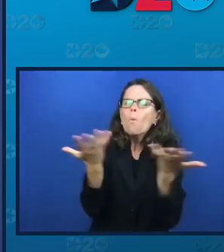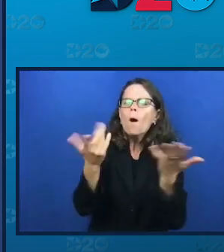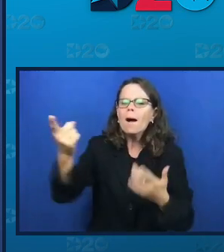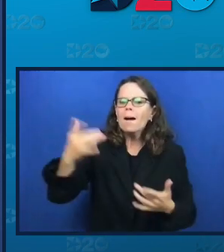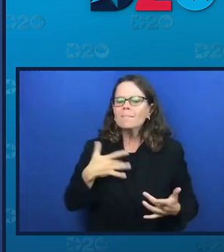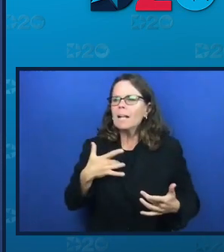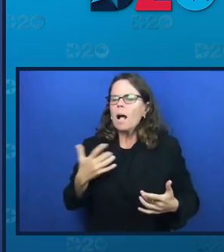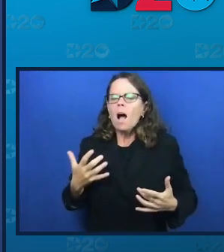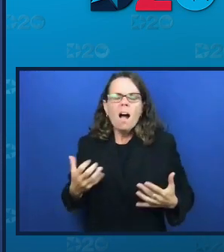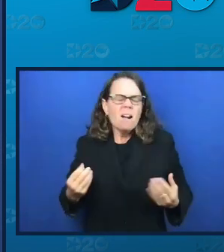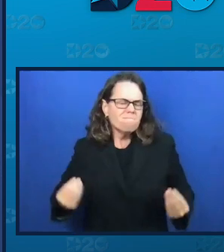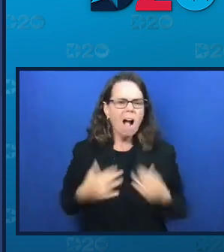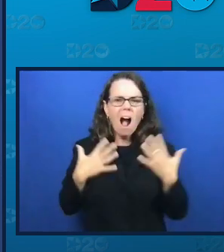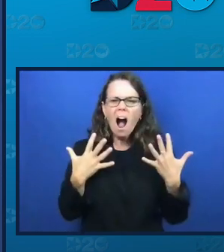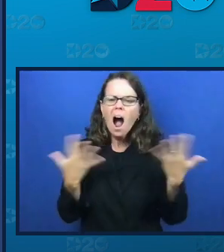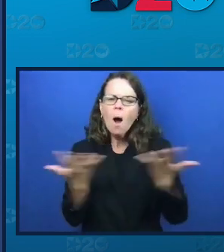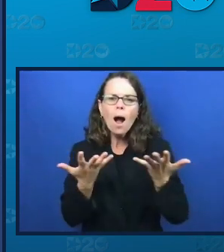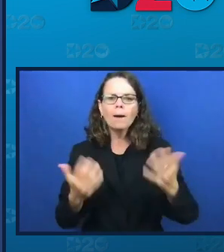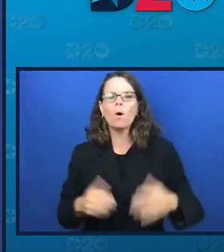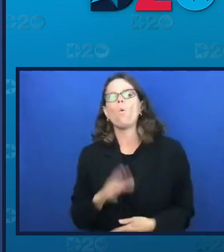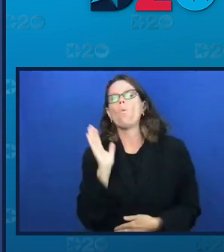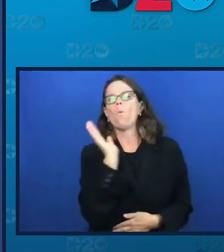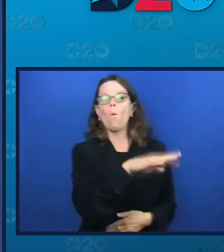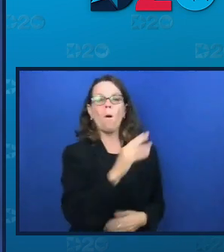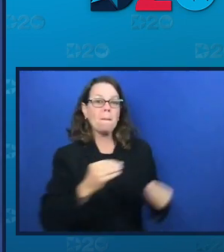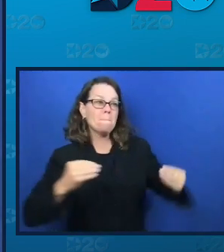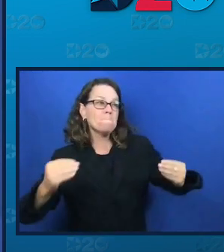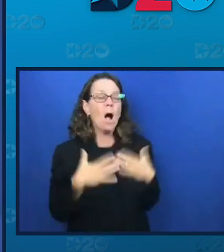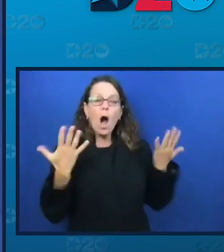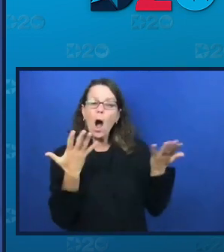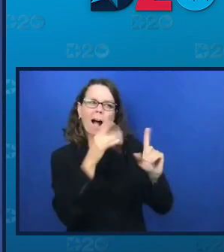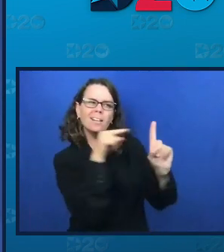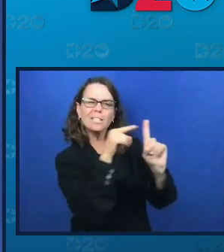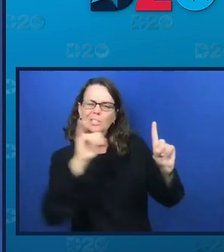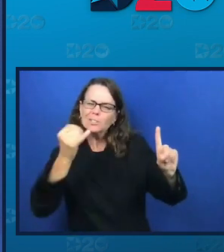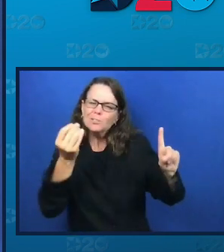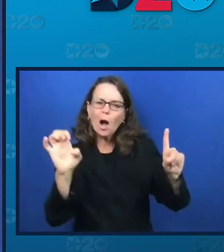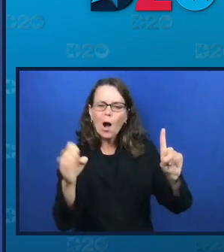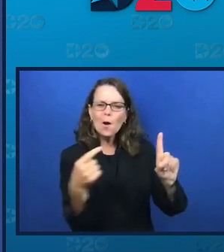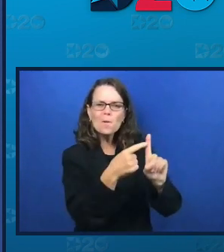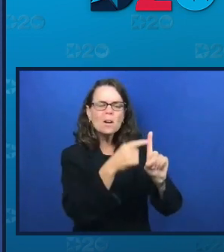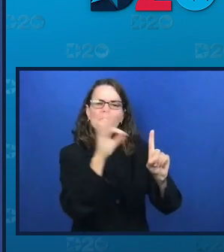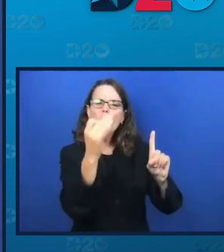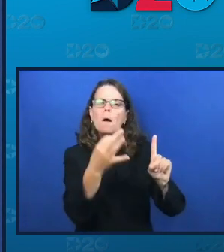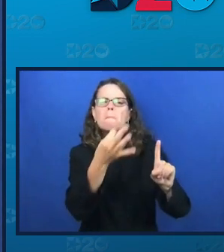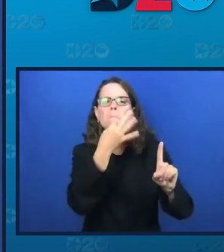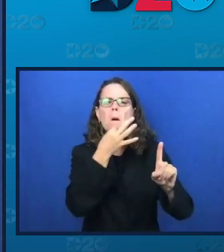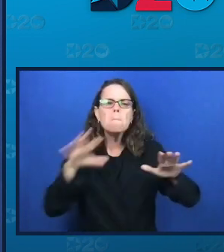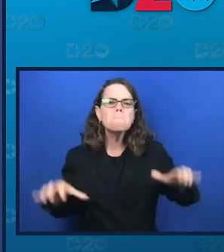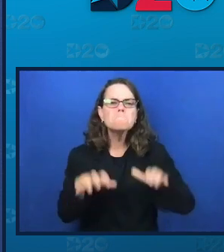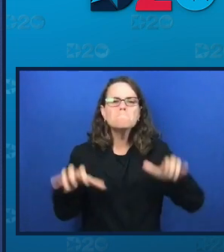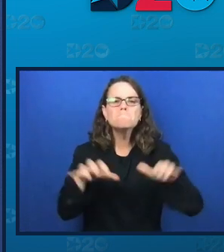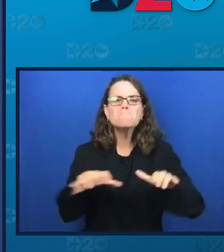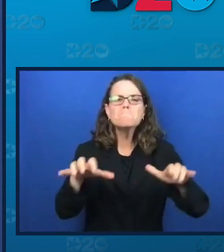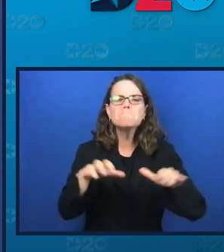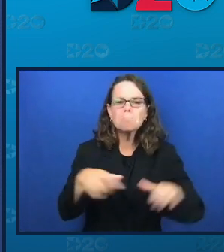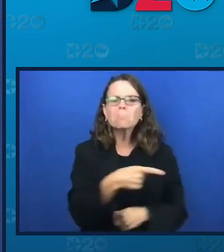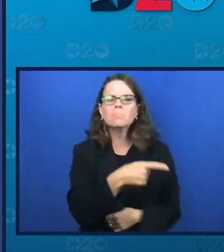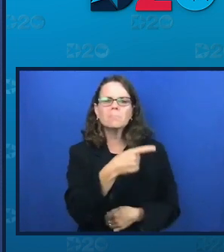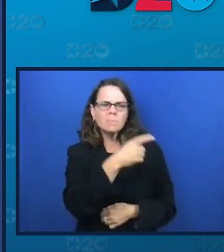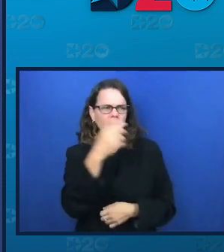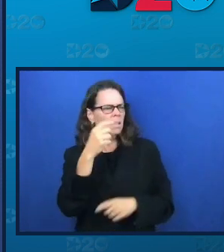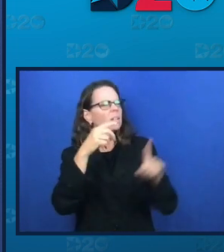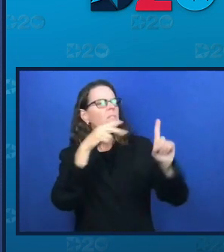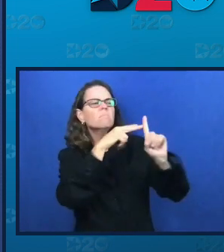is that everything he does becomes the new reasonable. If he comes with an ambitious plan to address climate change, all of a